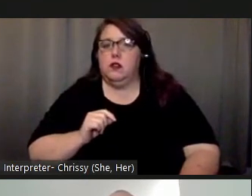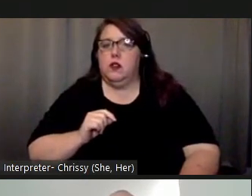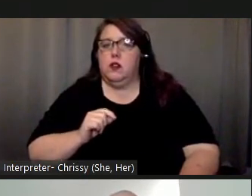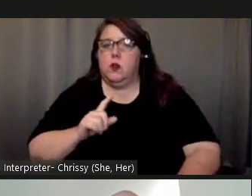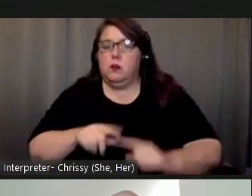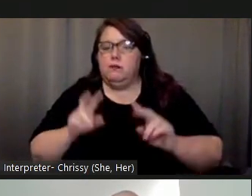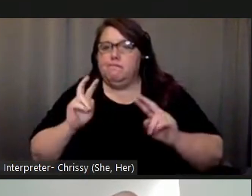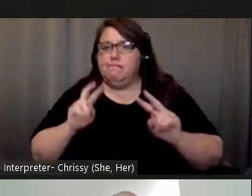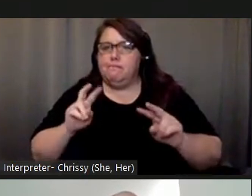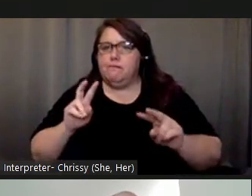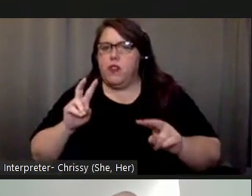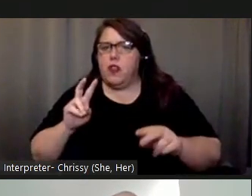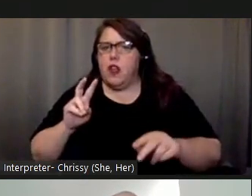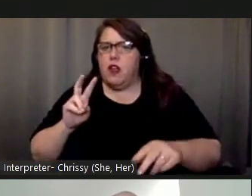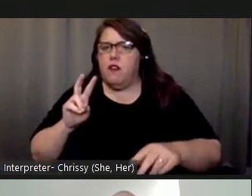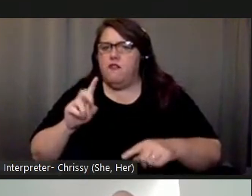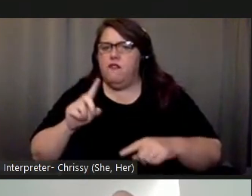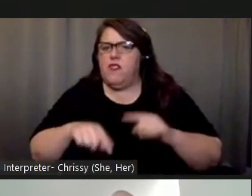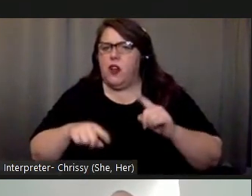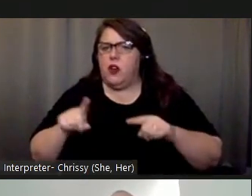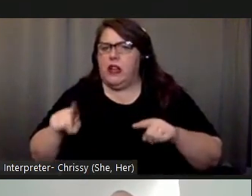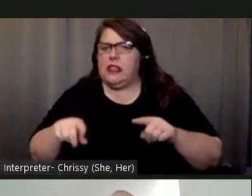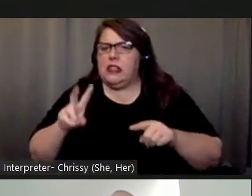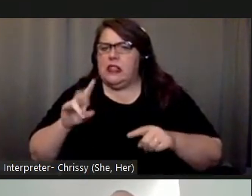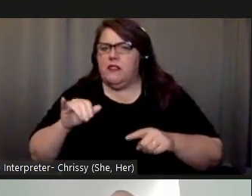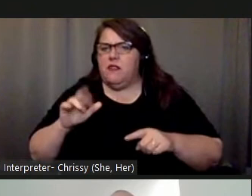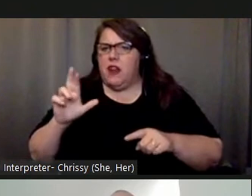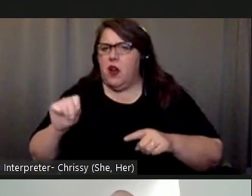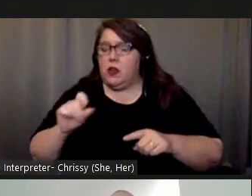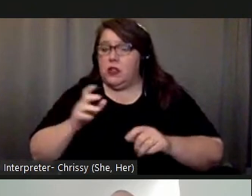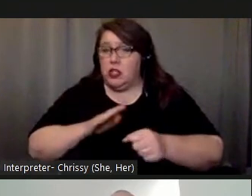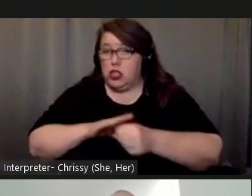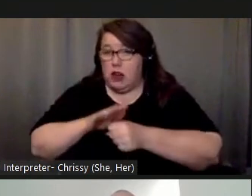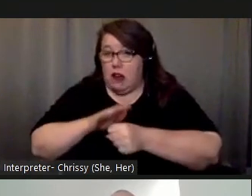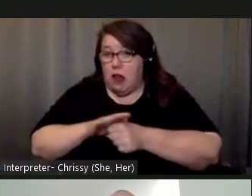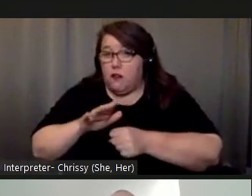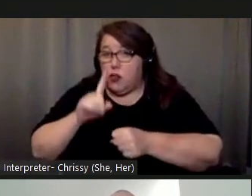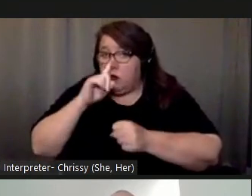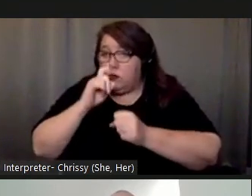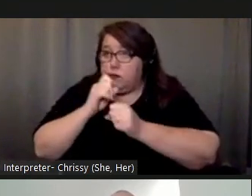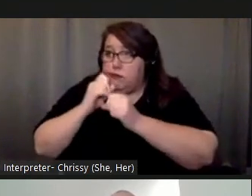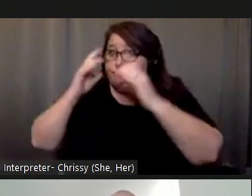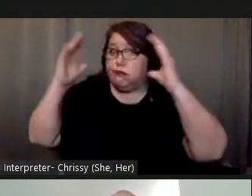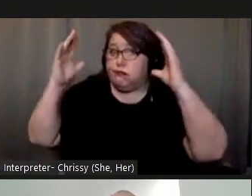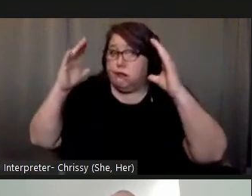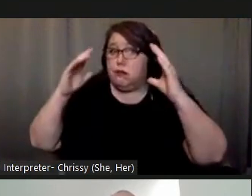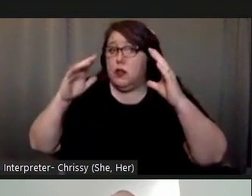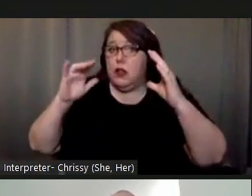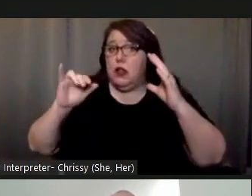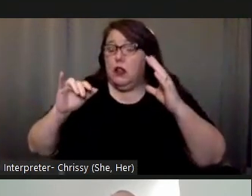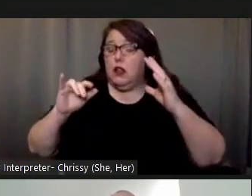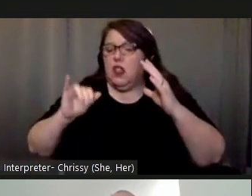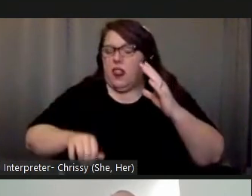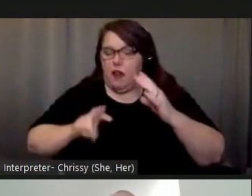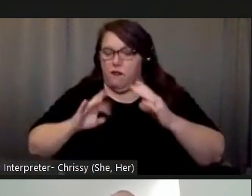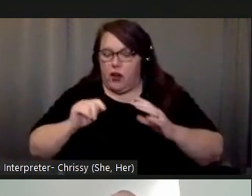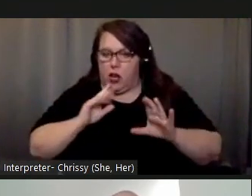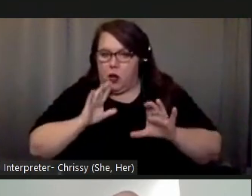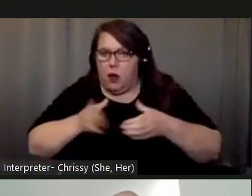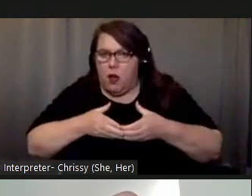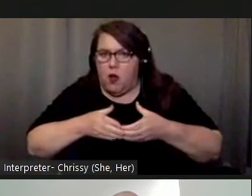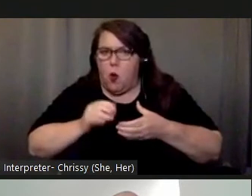is there enough data at this point to get a picture of how widespread these are, and if it's